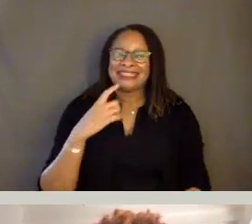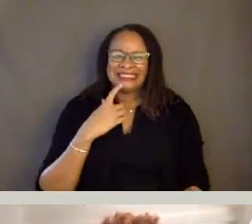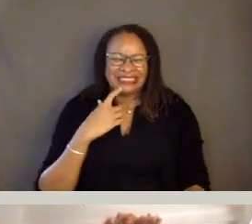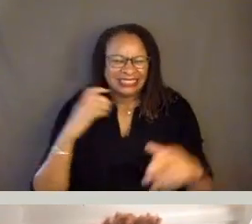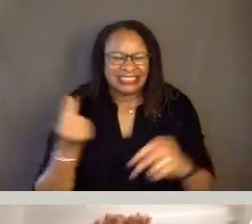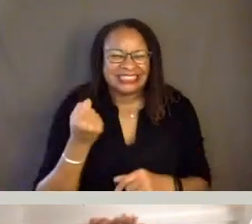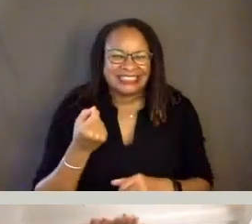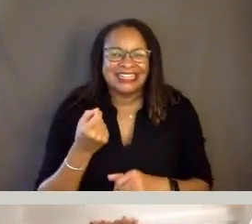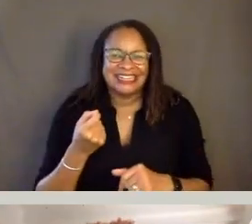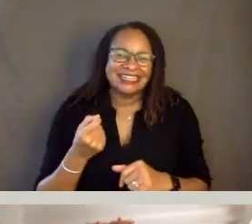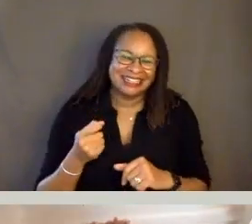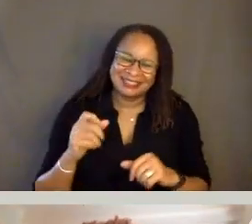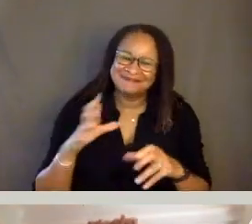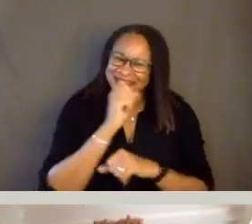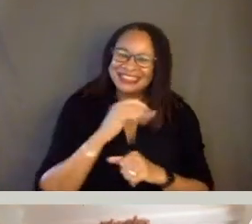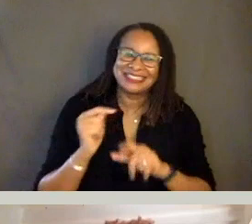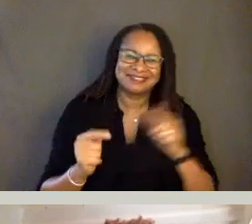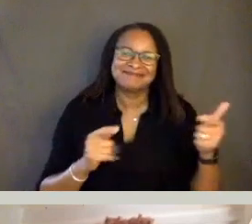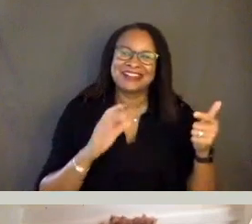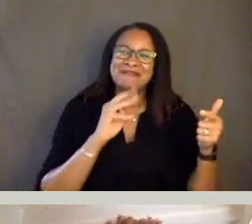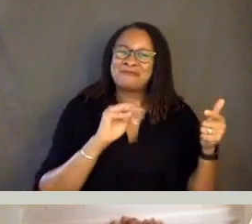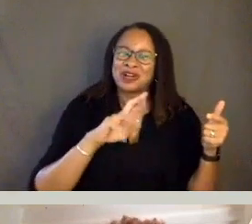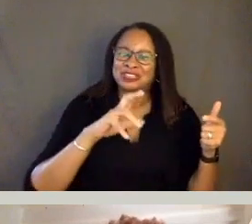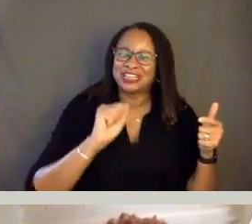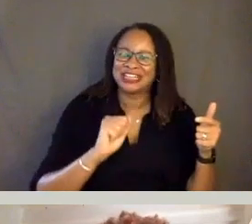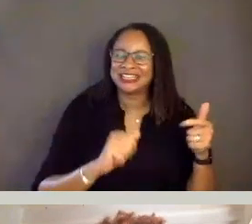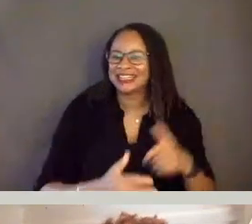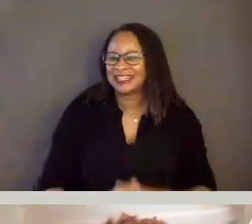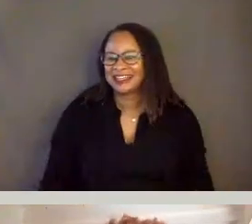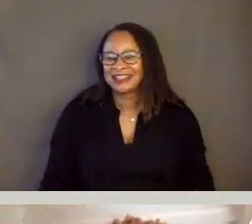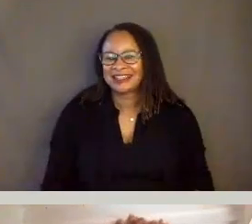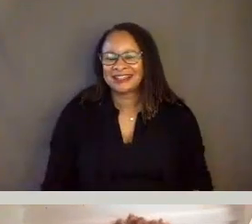Oh, I was going to say the same thing.